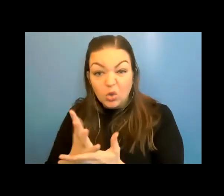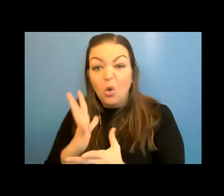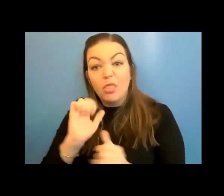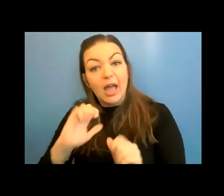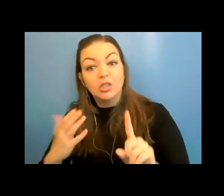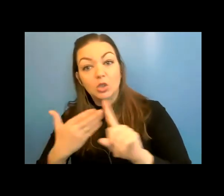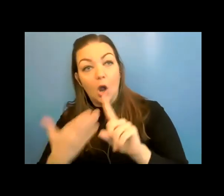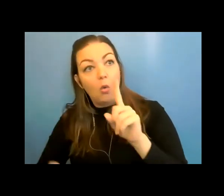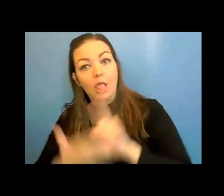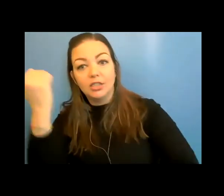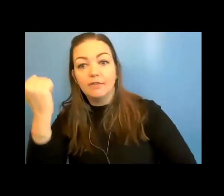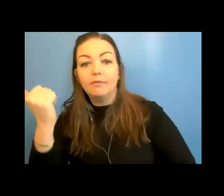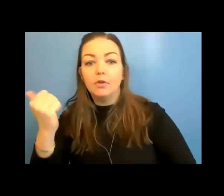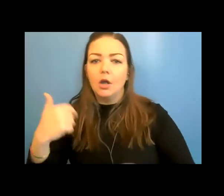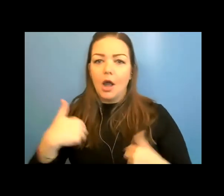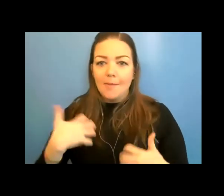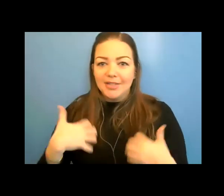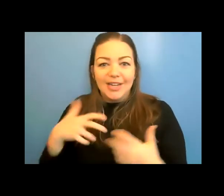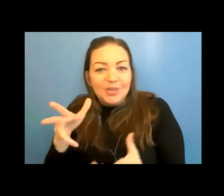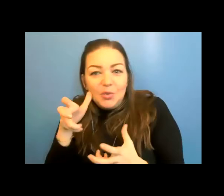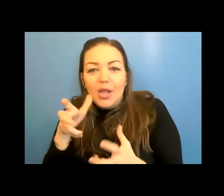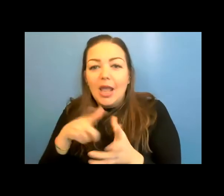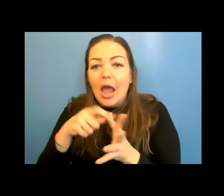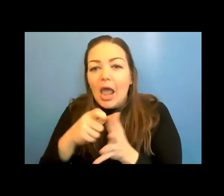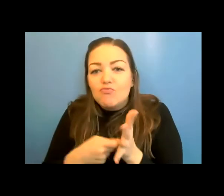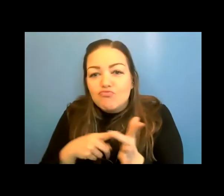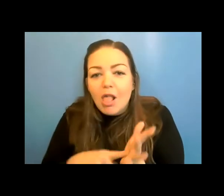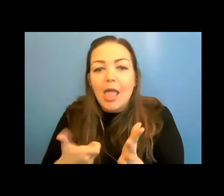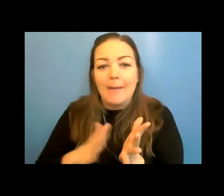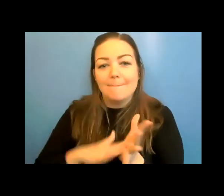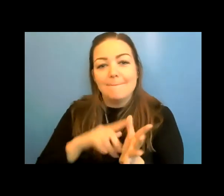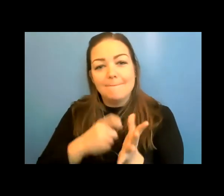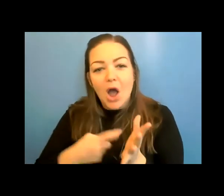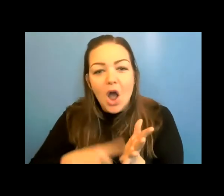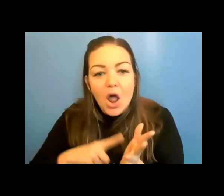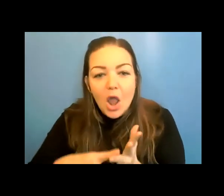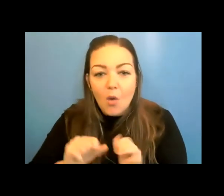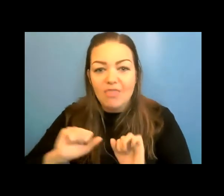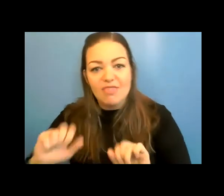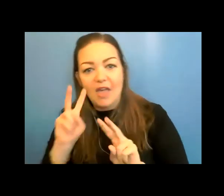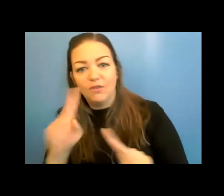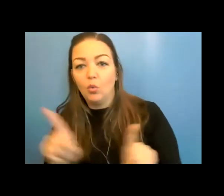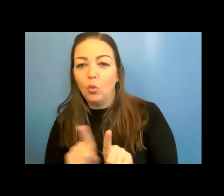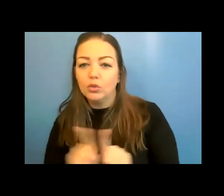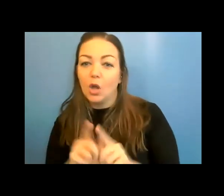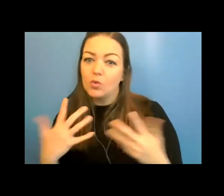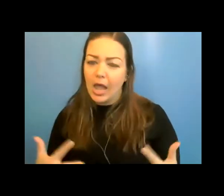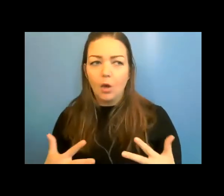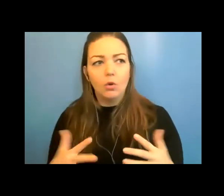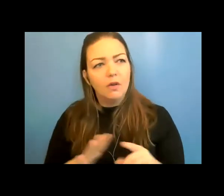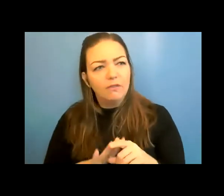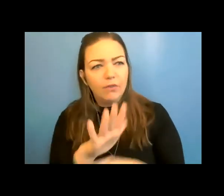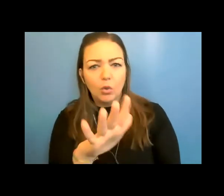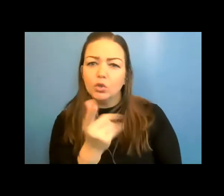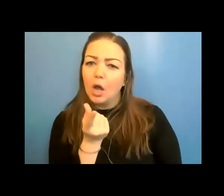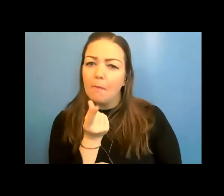that will allow this work to happen. And it's about finding working practices that are inspired by future possibilities rather than being